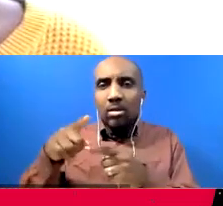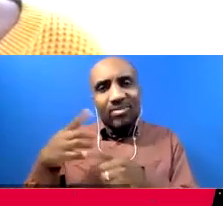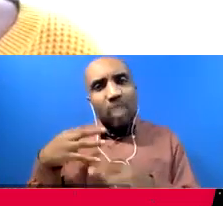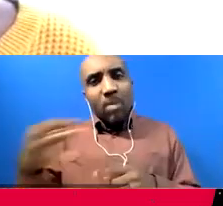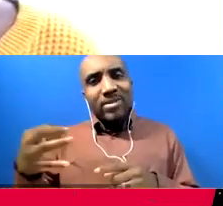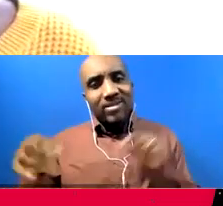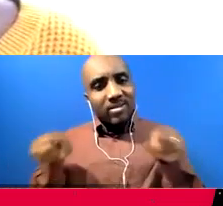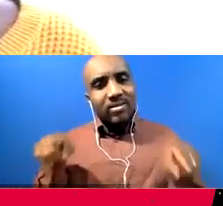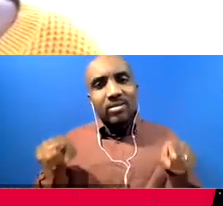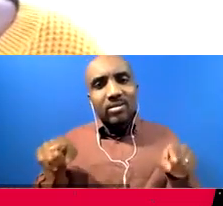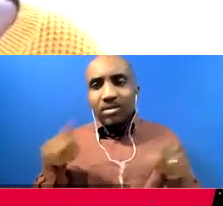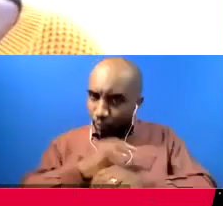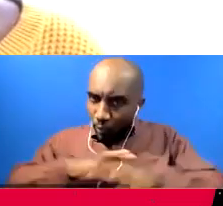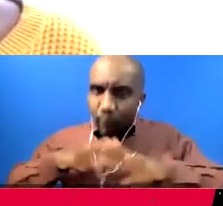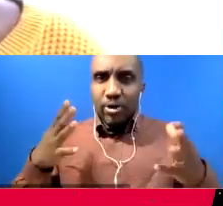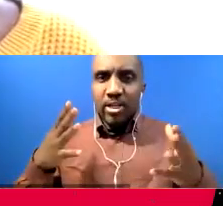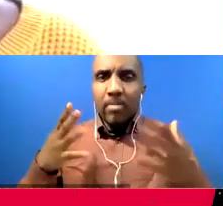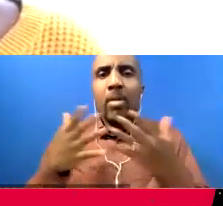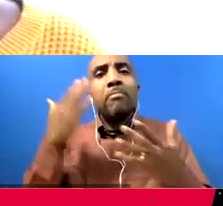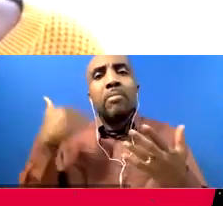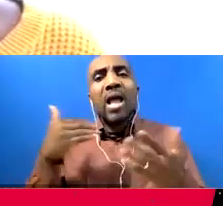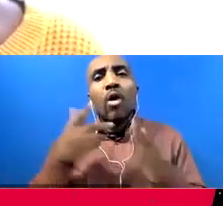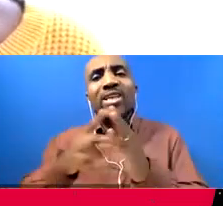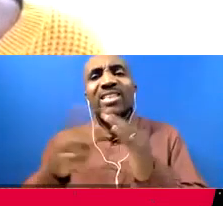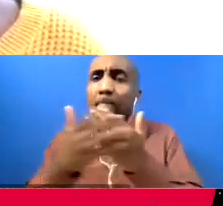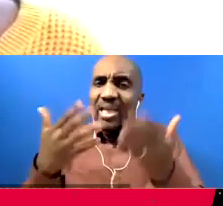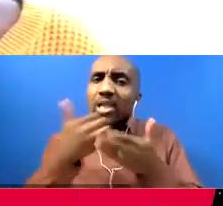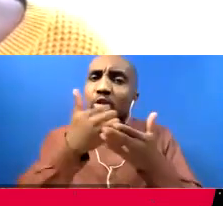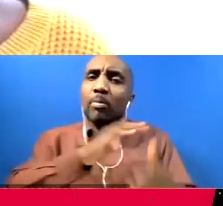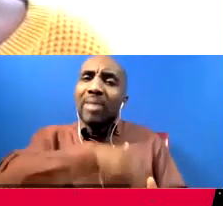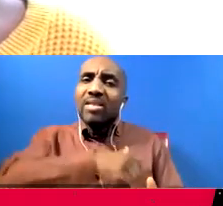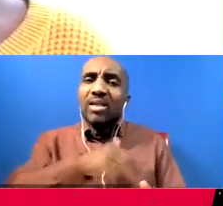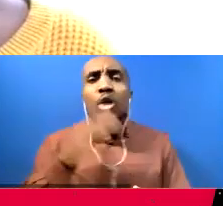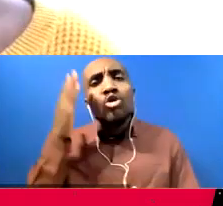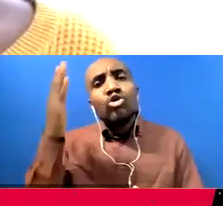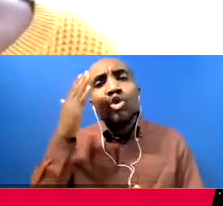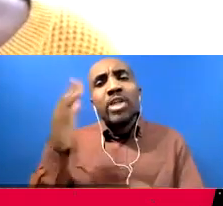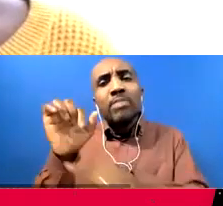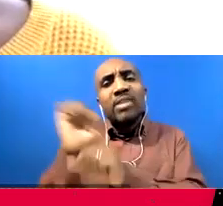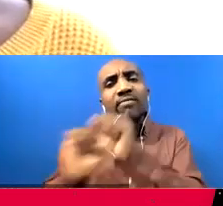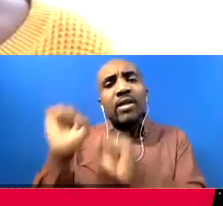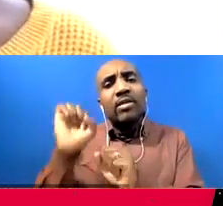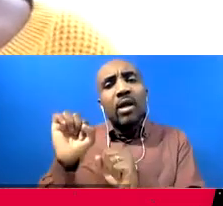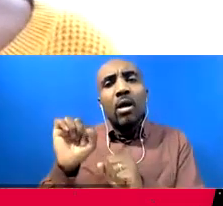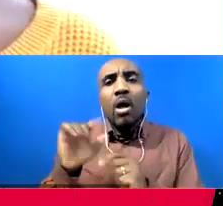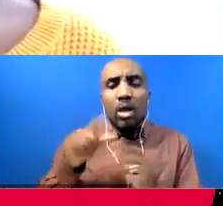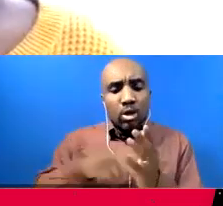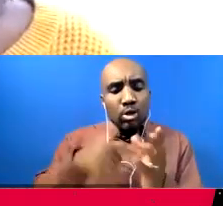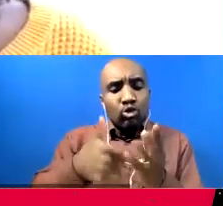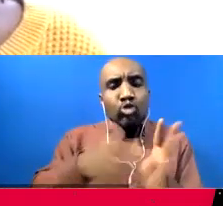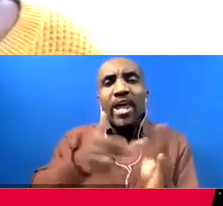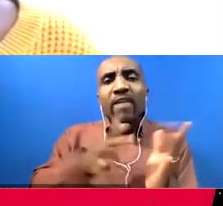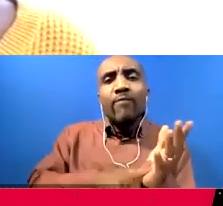liberation organizations that still stand in solidarity with Palestine. The Dream Defenders, which was created as a response to the murder of Trayvon Martin,